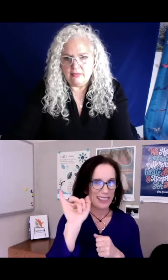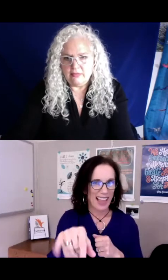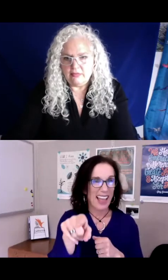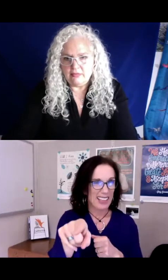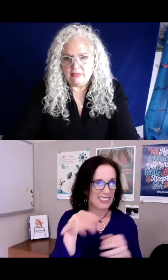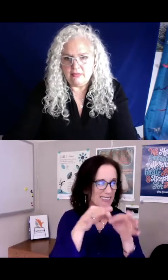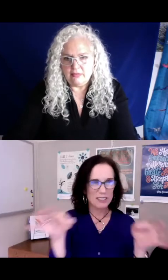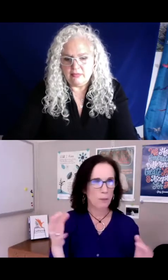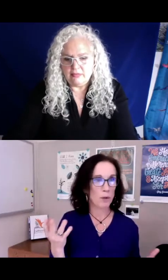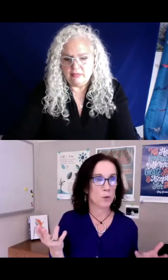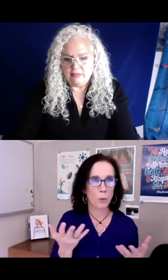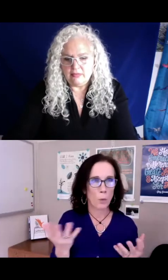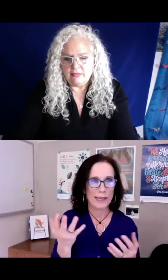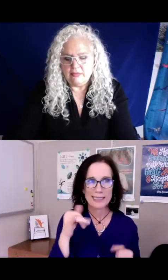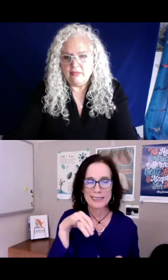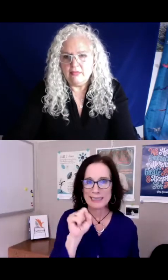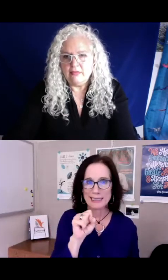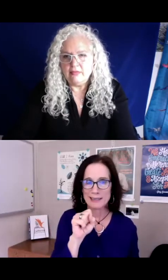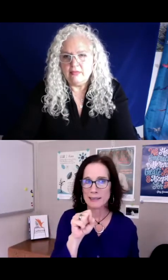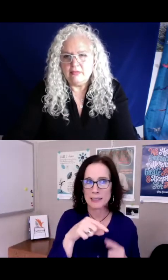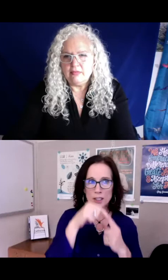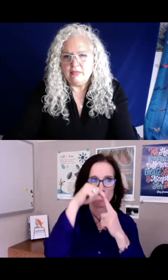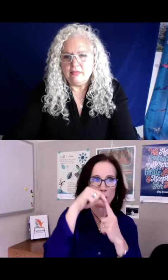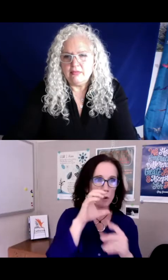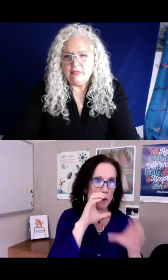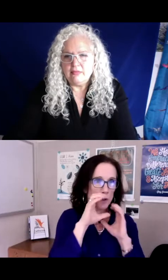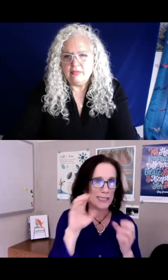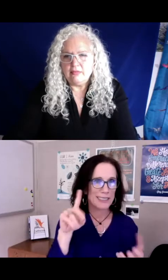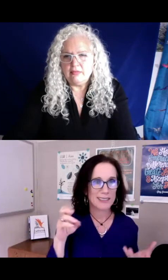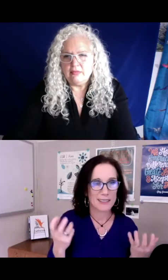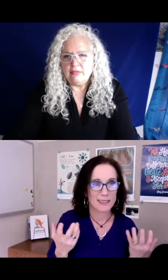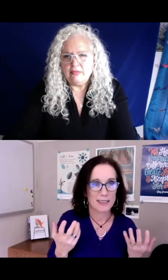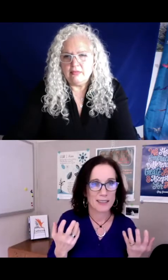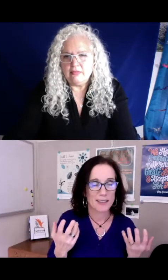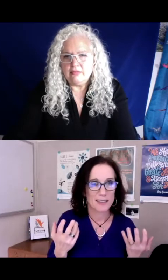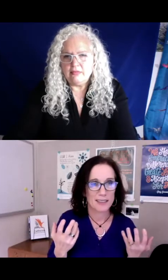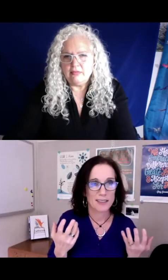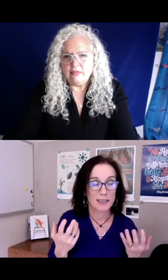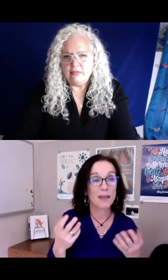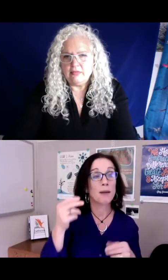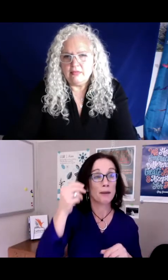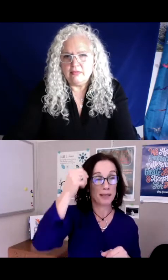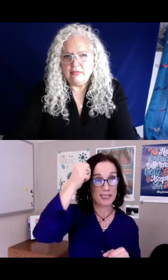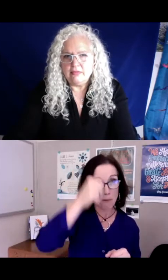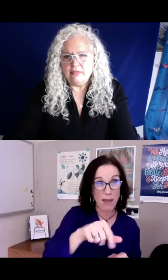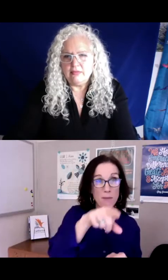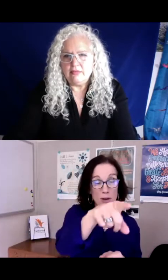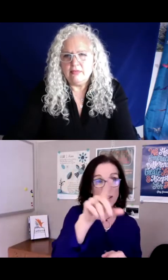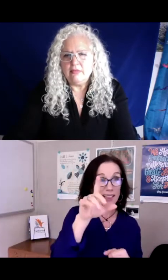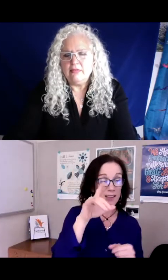And I have a challenge with that sentence because what is unique communication?